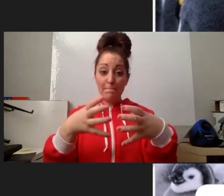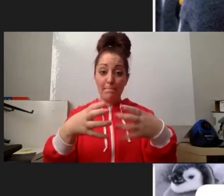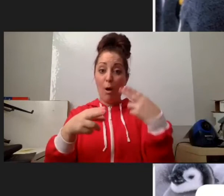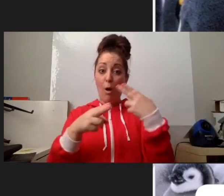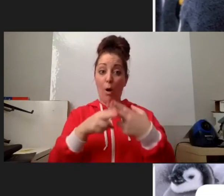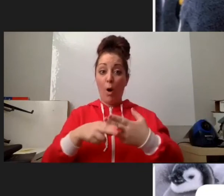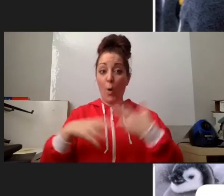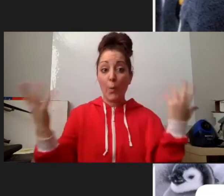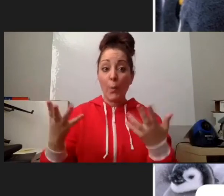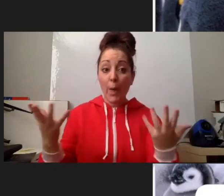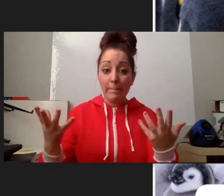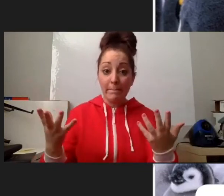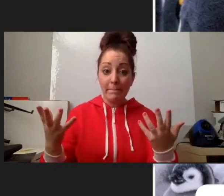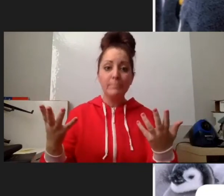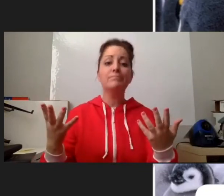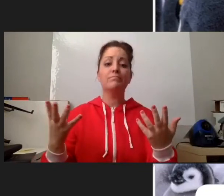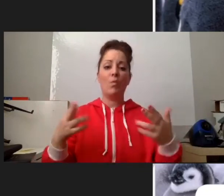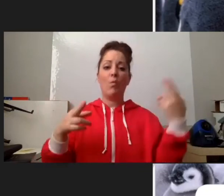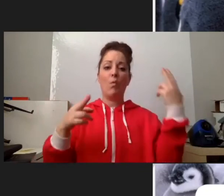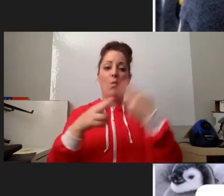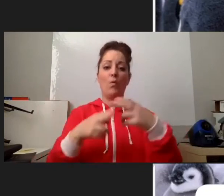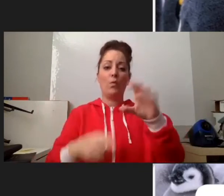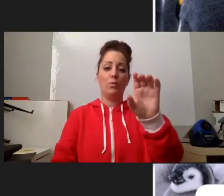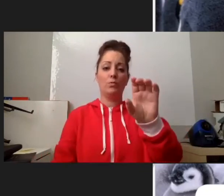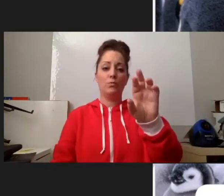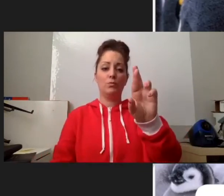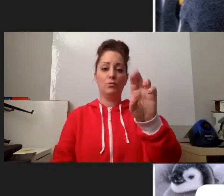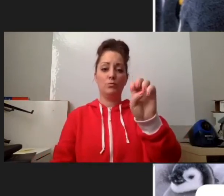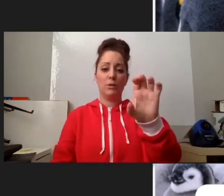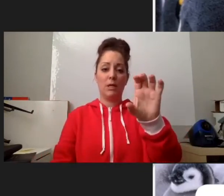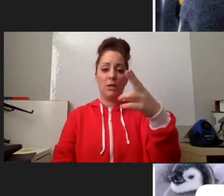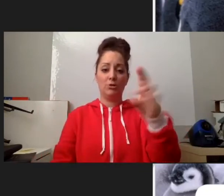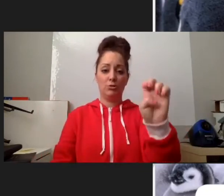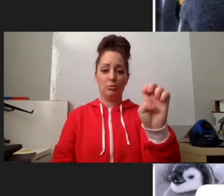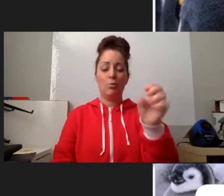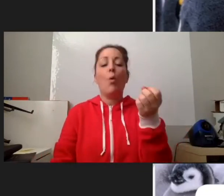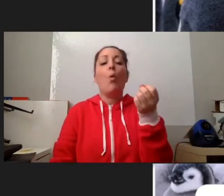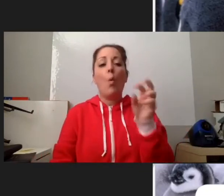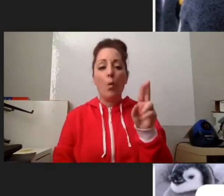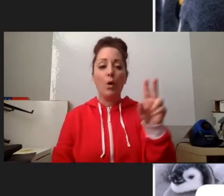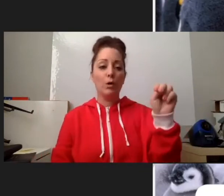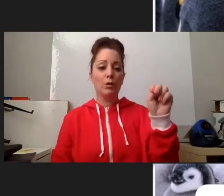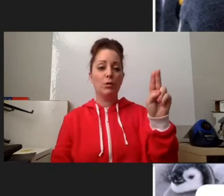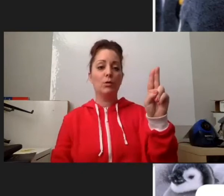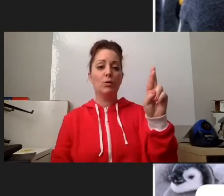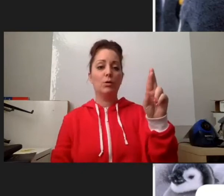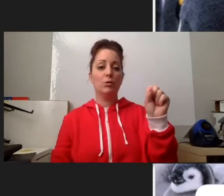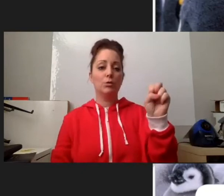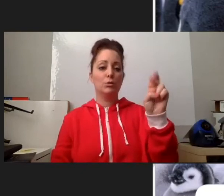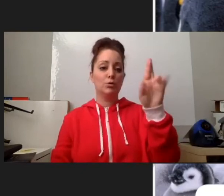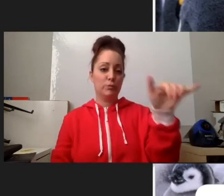That group of chicks is called a creche or a nursery.